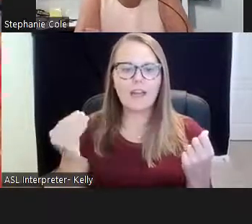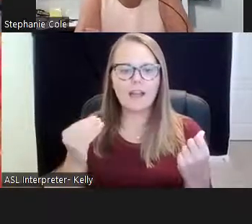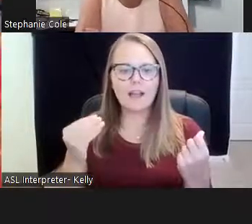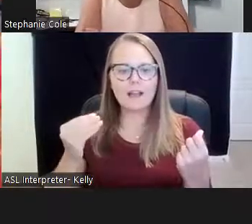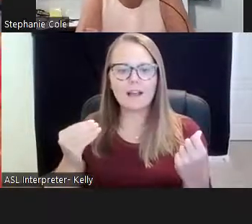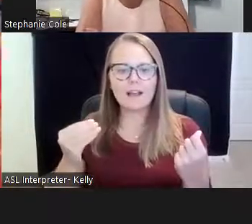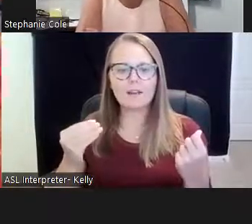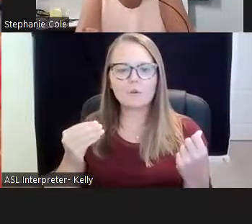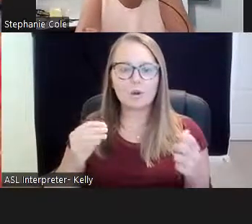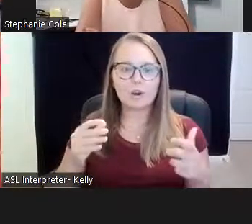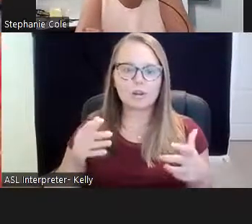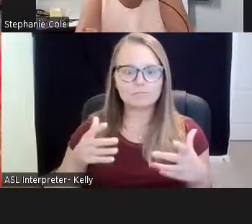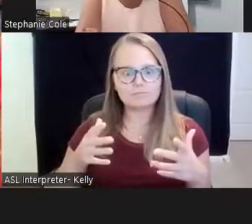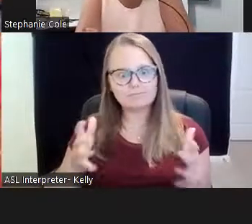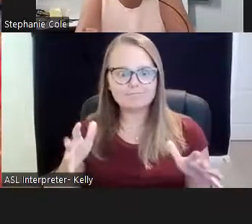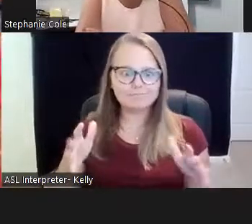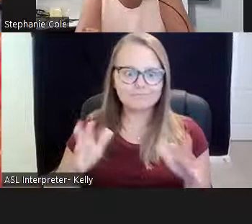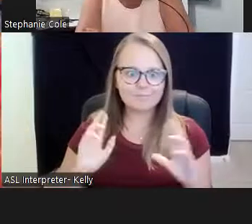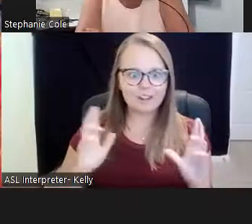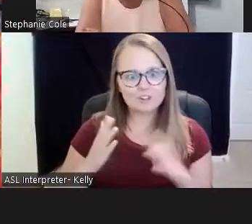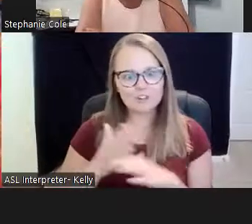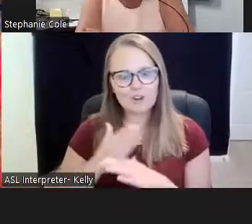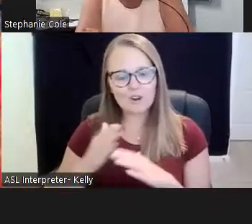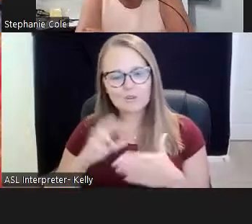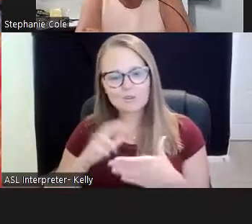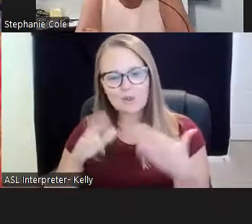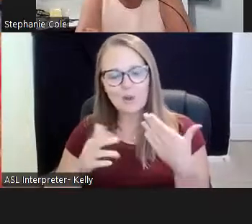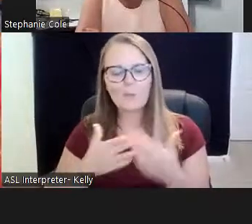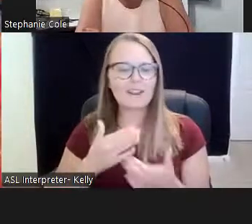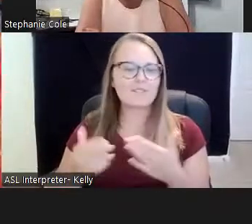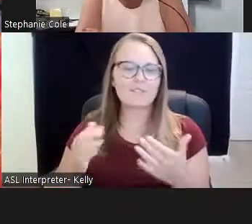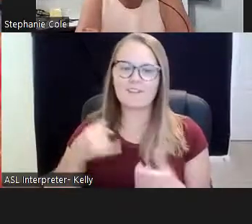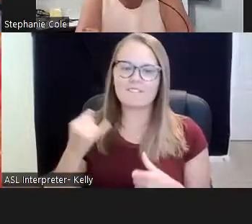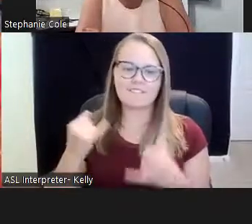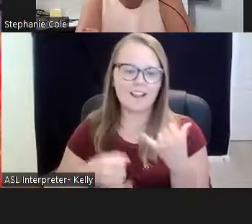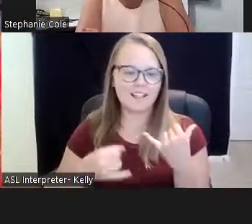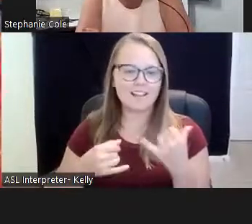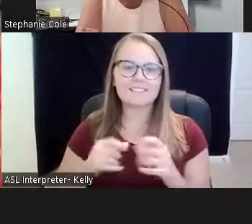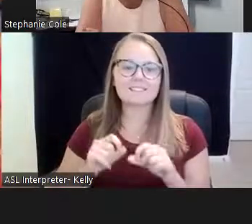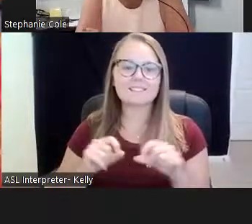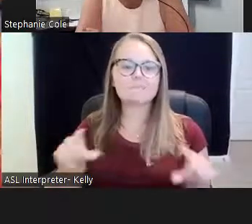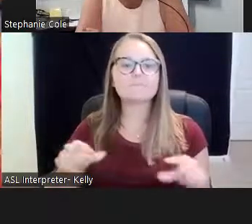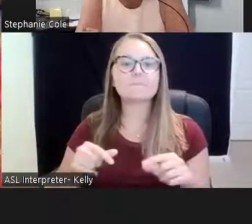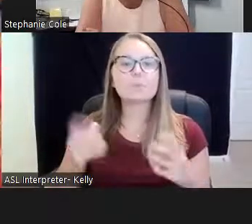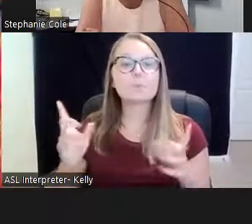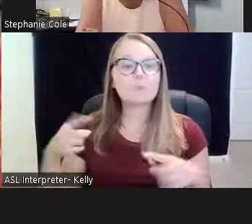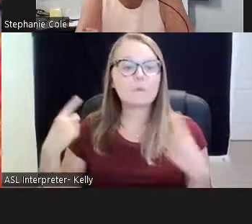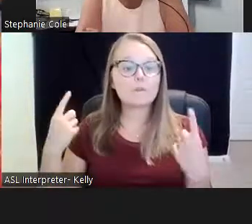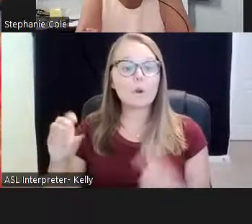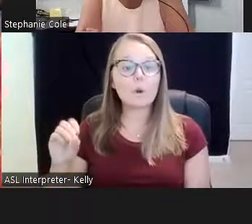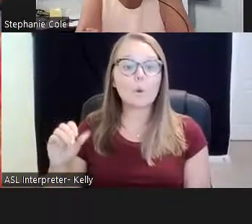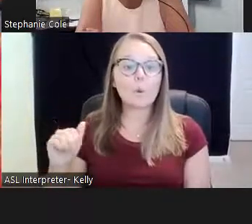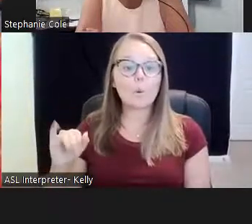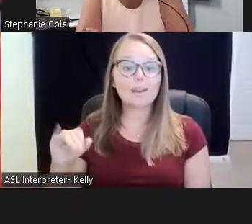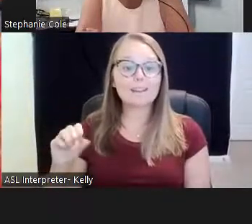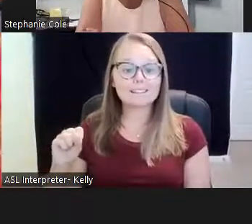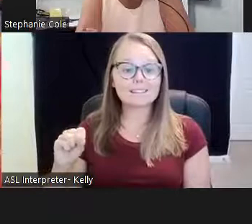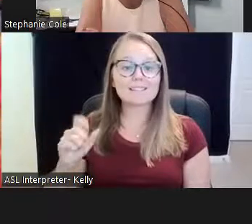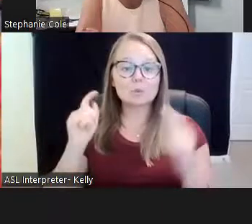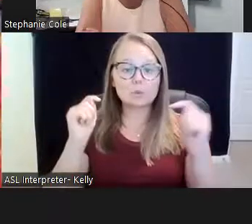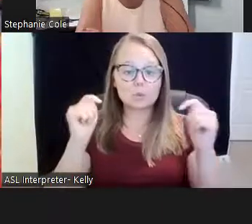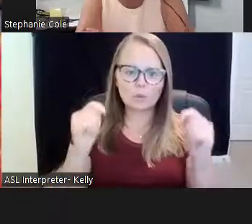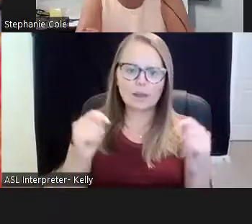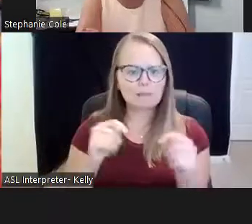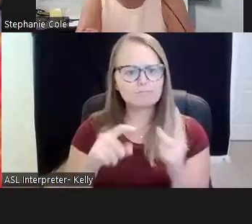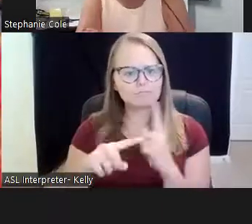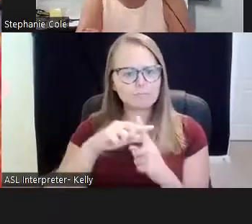we're anxious to share those results when they are finalized. So far, OASIS tutoring has positively